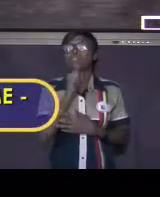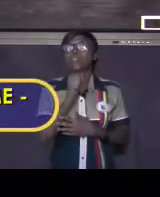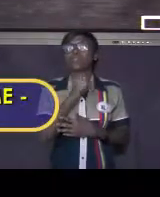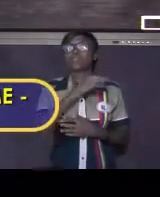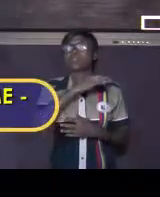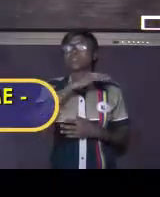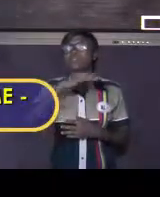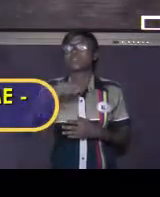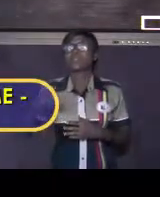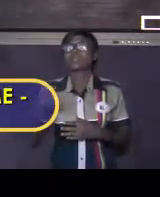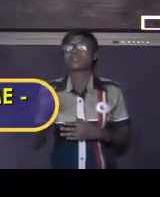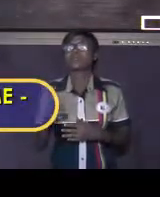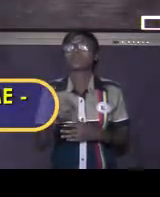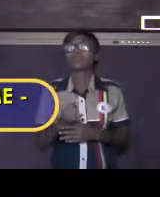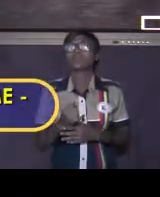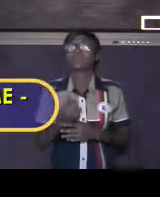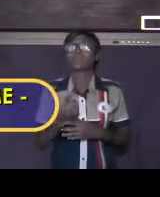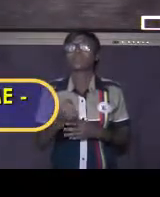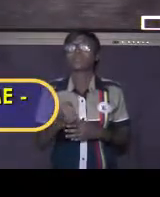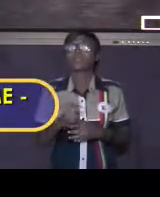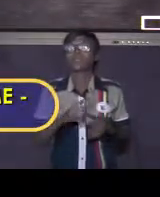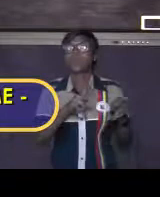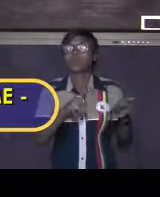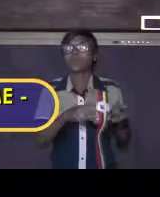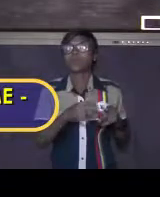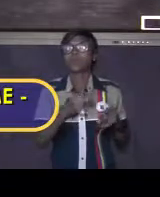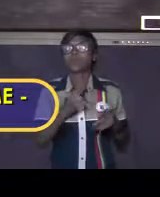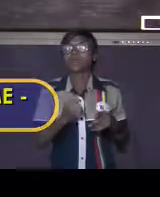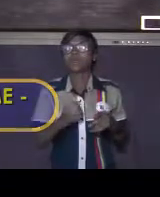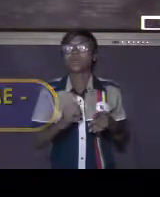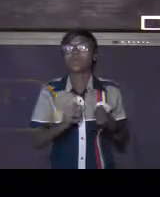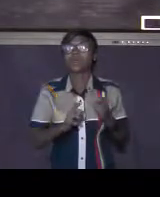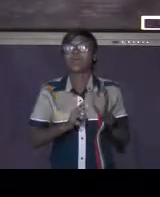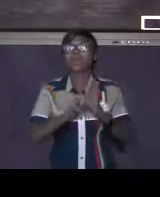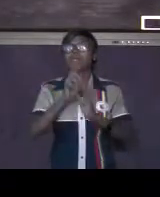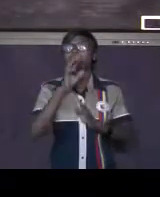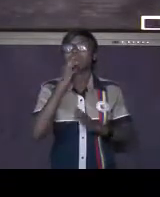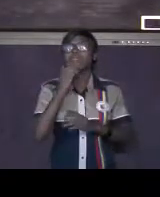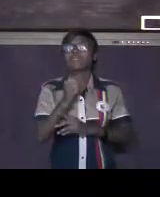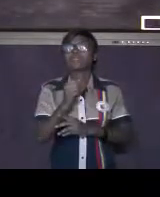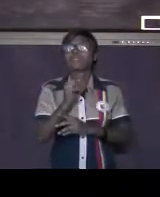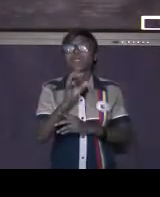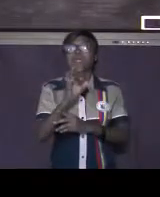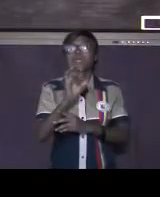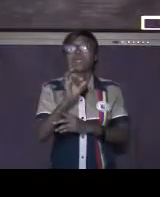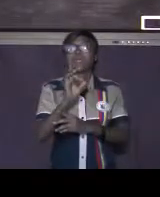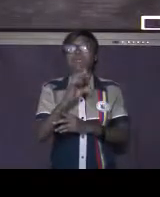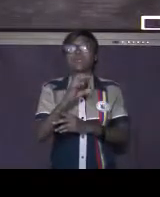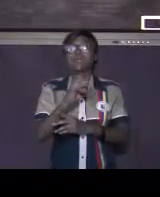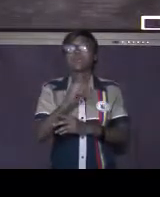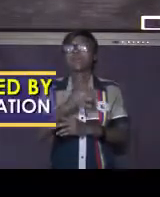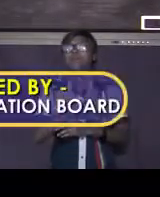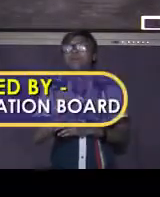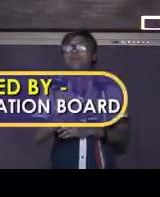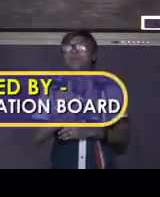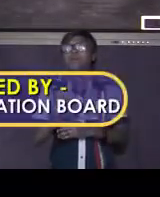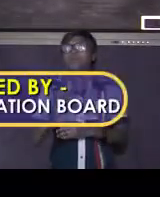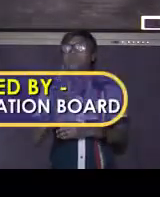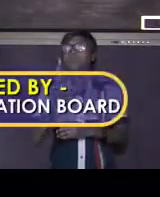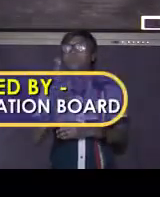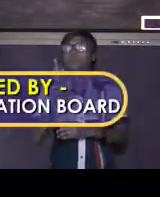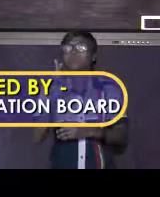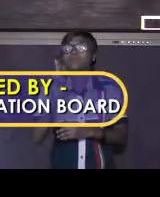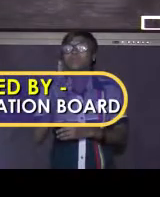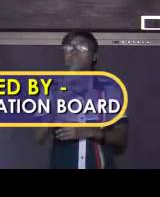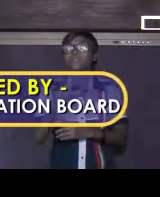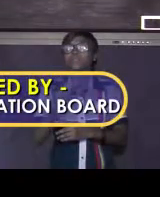not the slant height, but the perpendicular height is 4 centimeters. So A and B is 8 and 17 respectively.